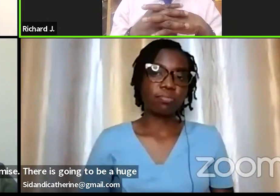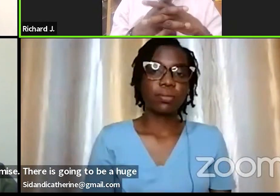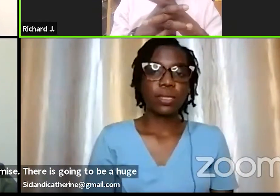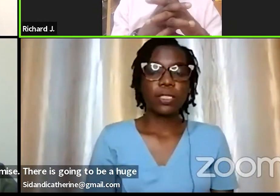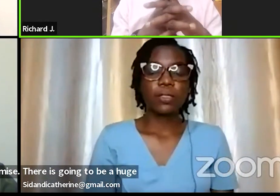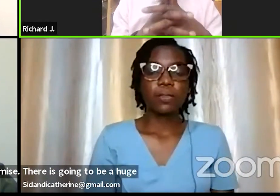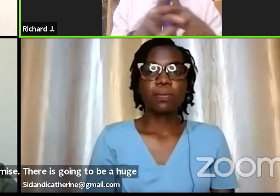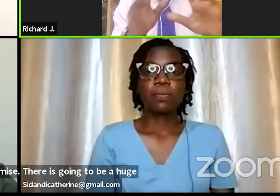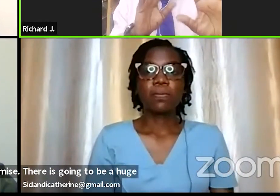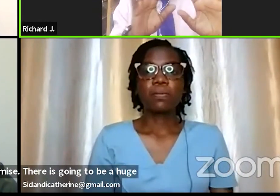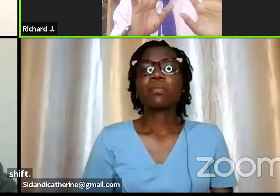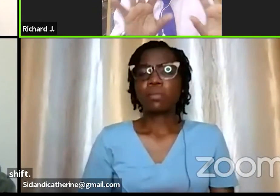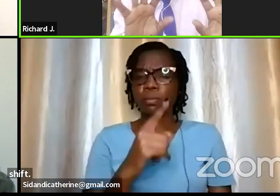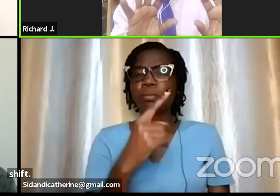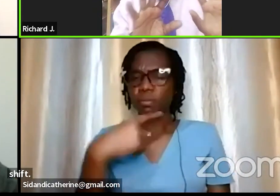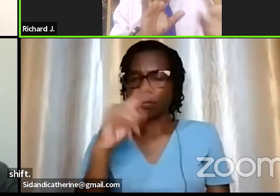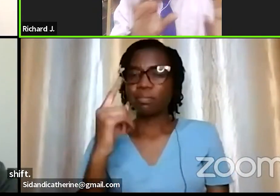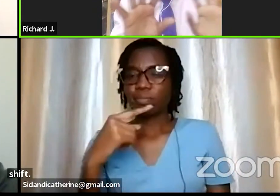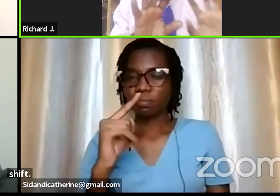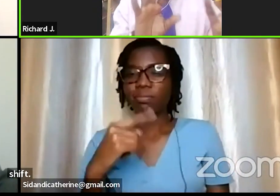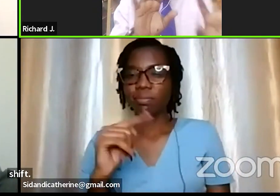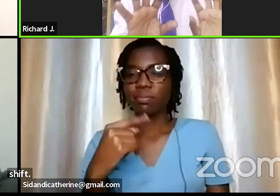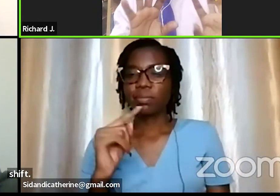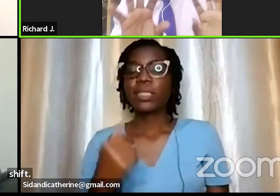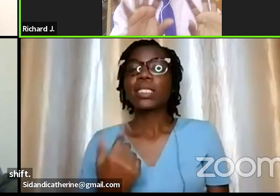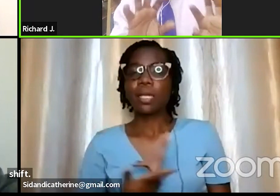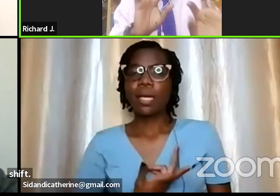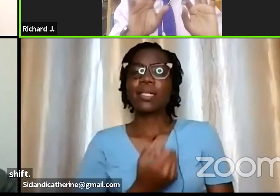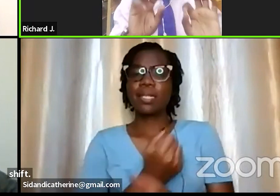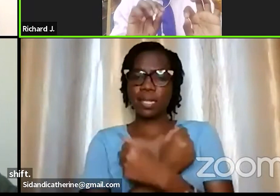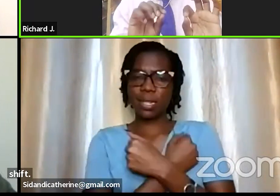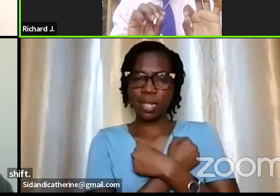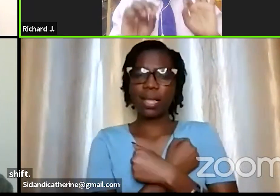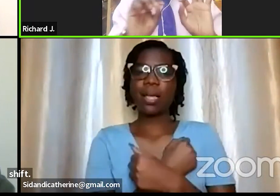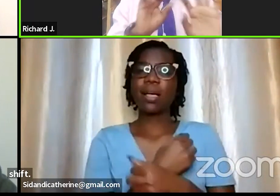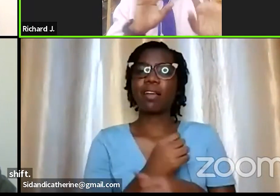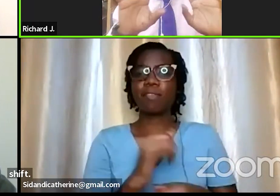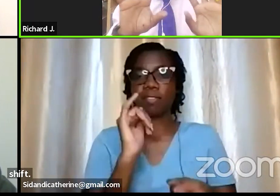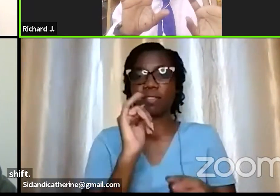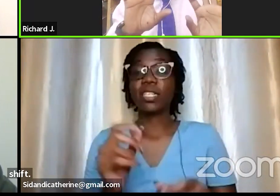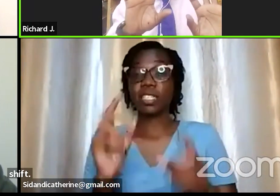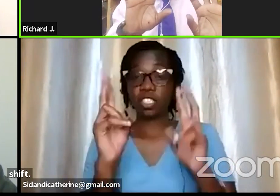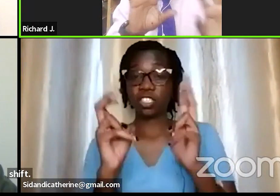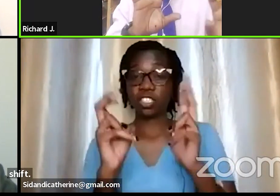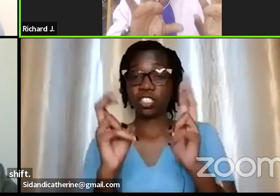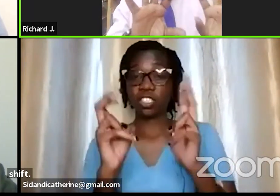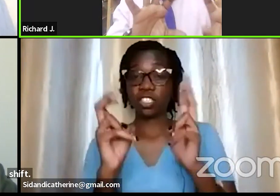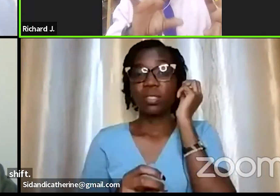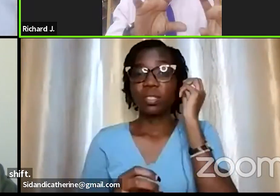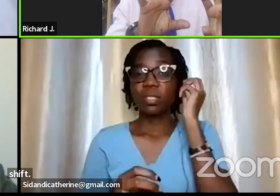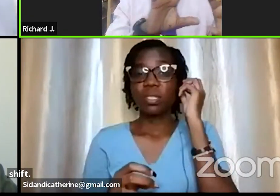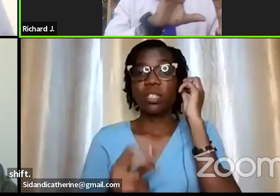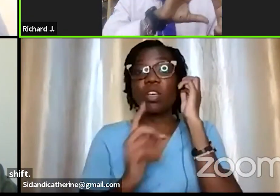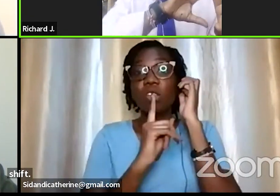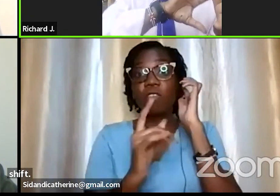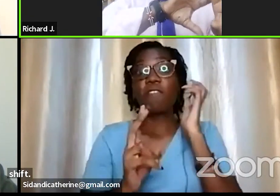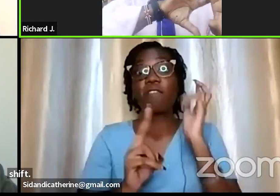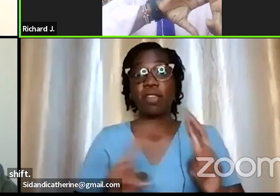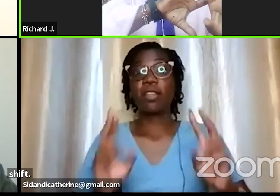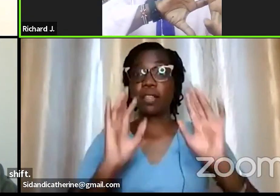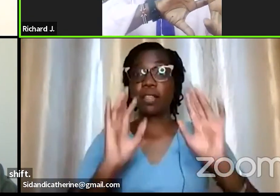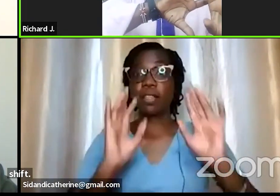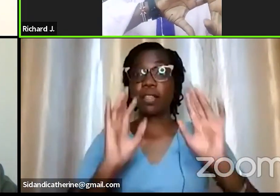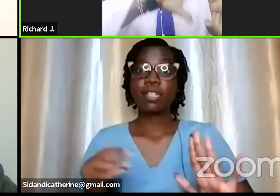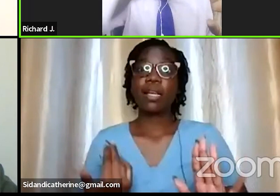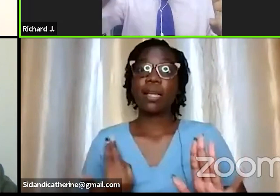You're quite right, Anne. We love compliance issues so much. So it is important for us now to have